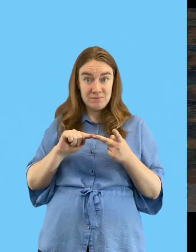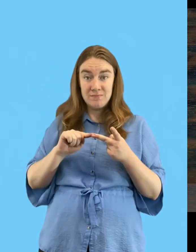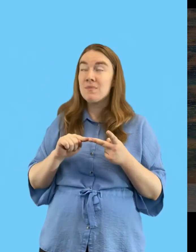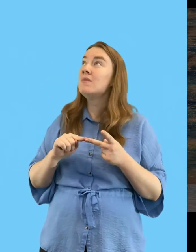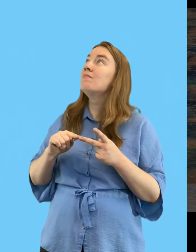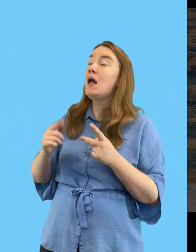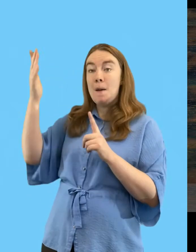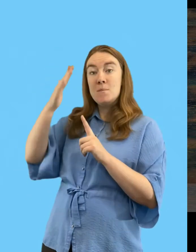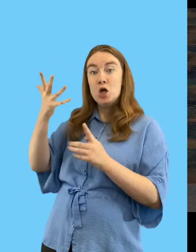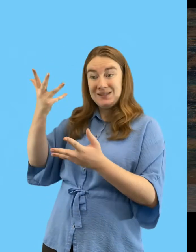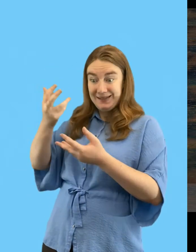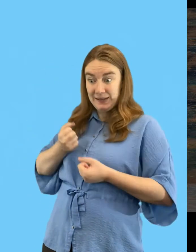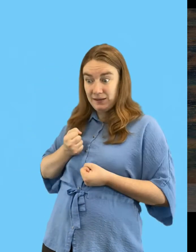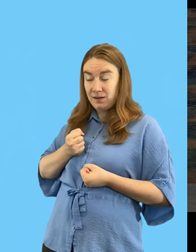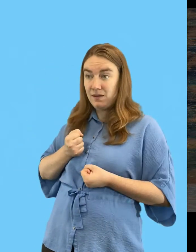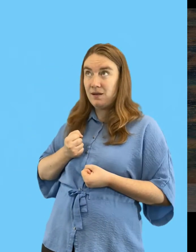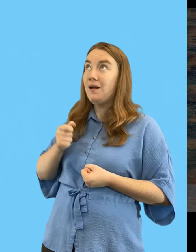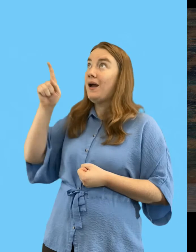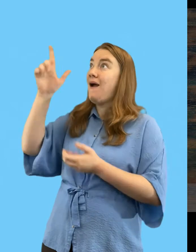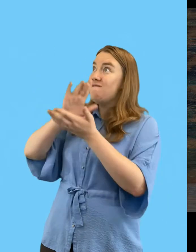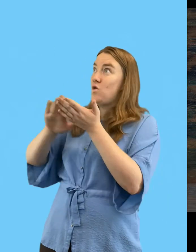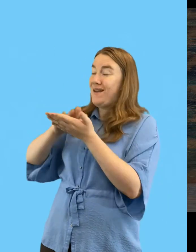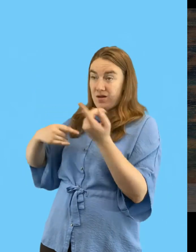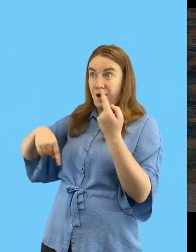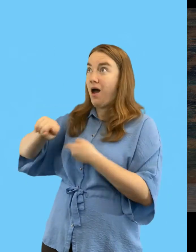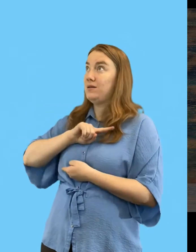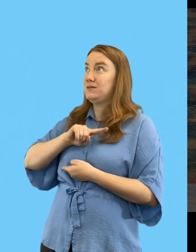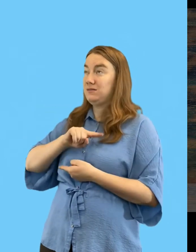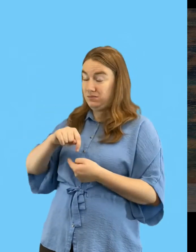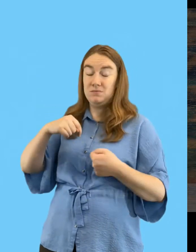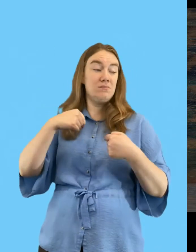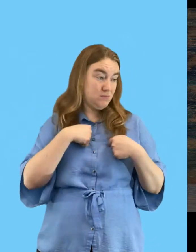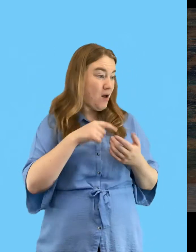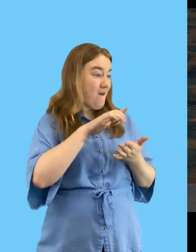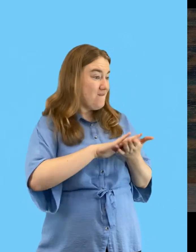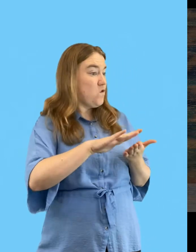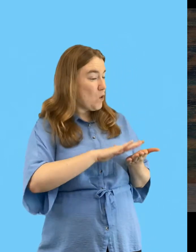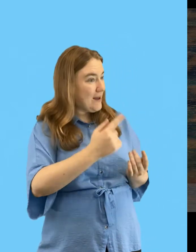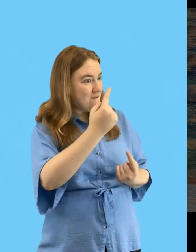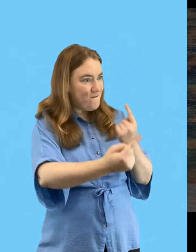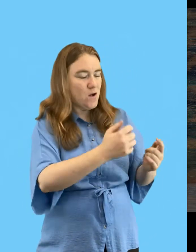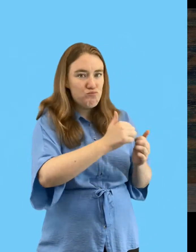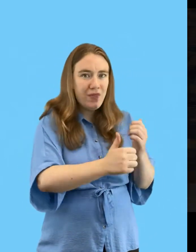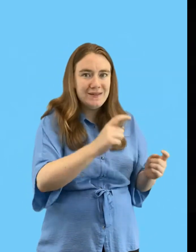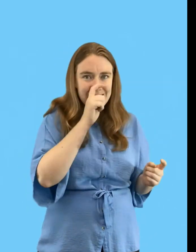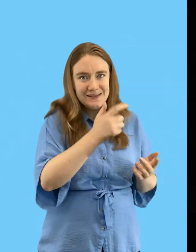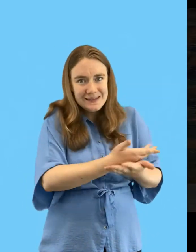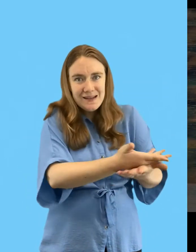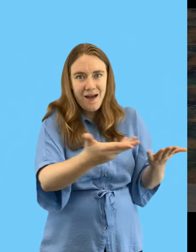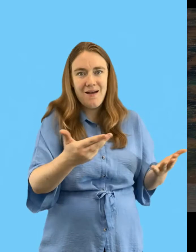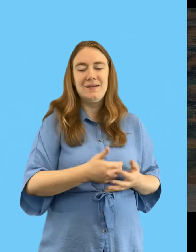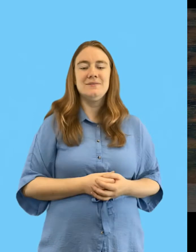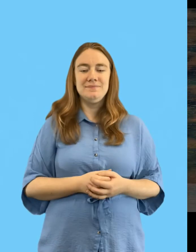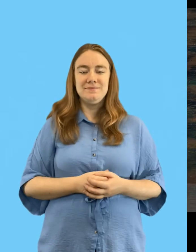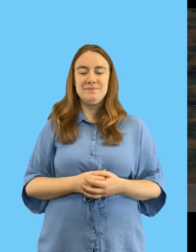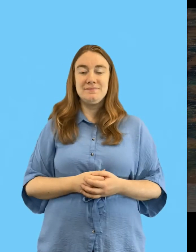received mercy, forgive your brother or sister. Forgive your brother or sister.